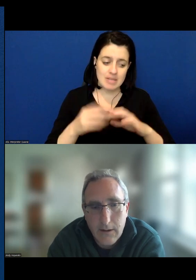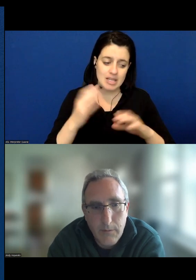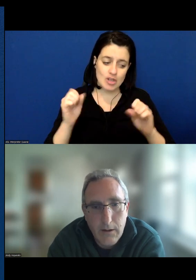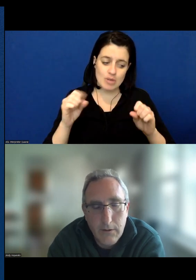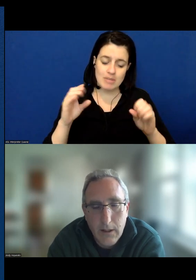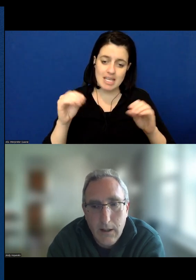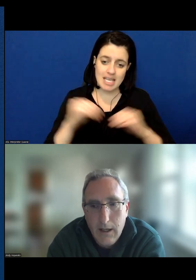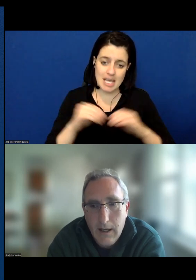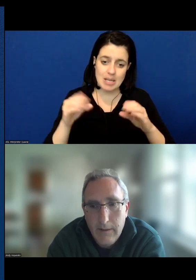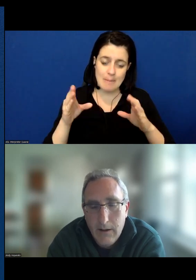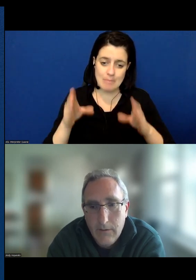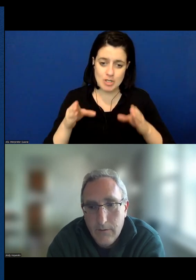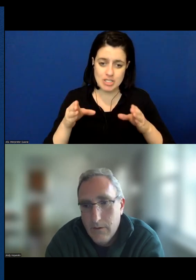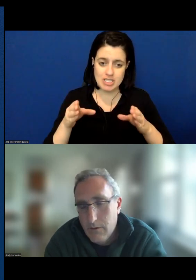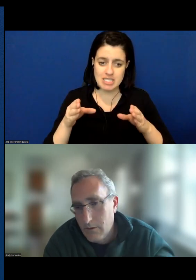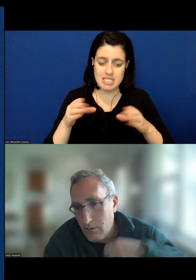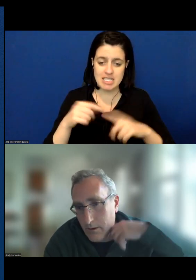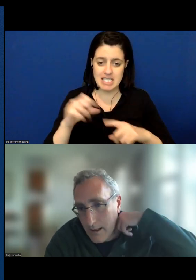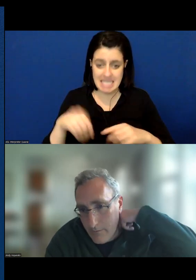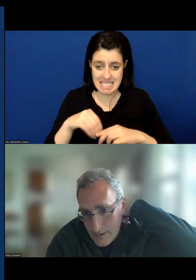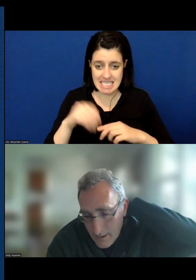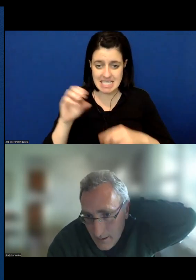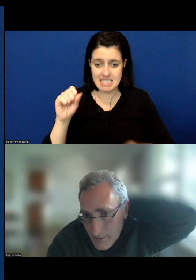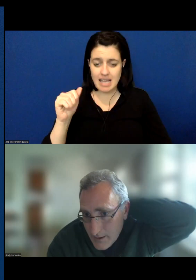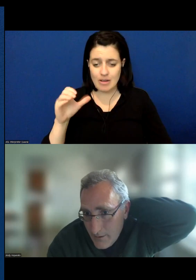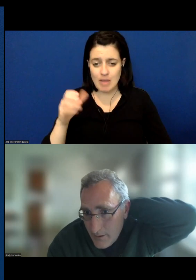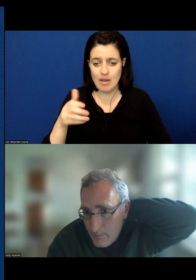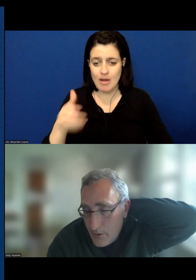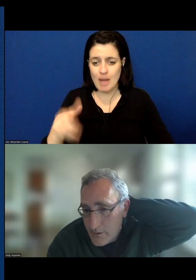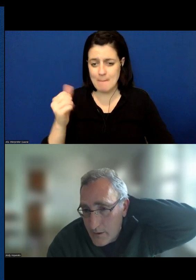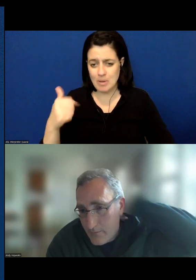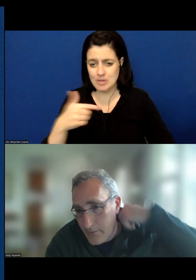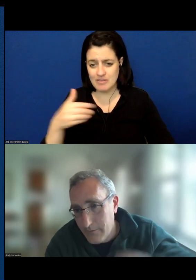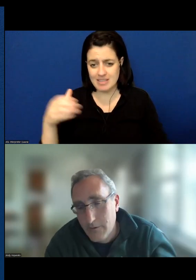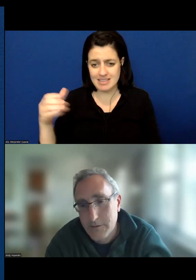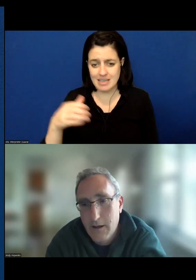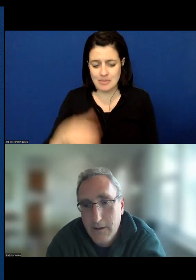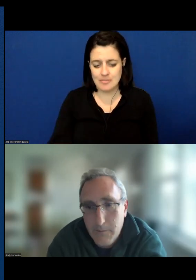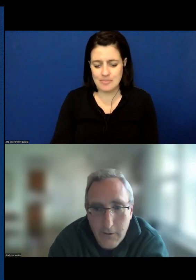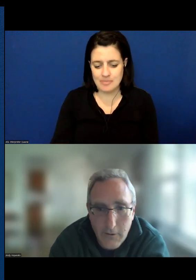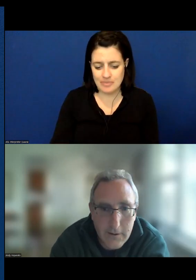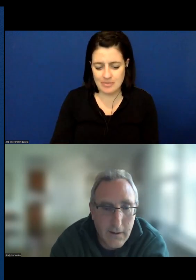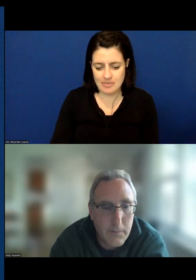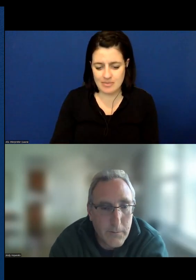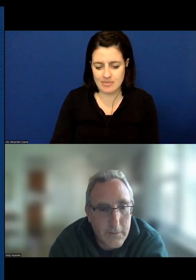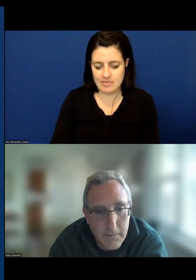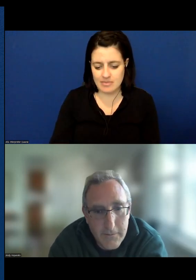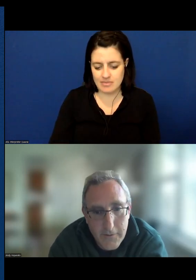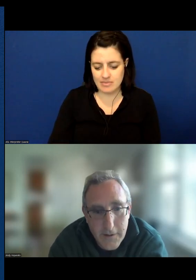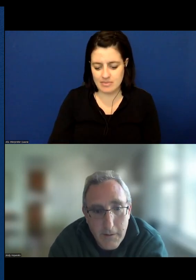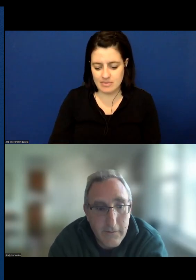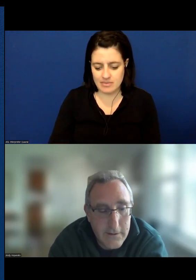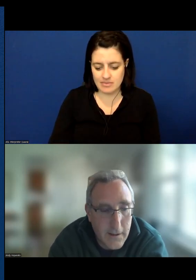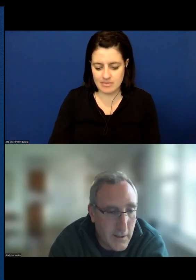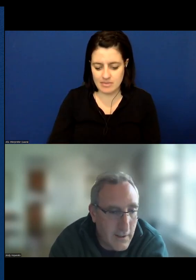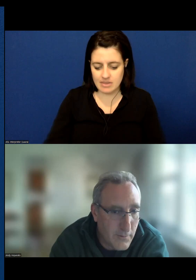in Sacramento, and that a lot of us can come together in person for the first time in a long time. For